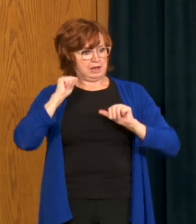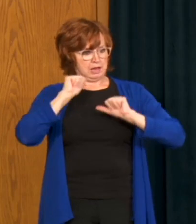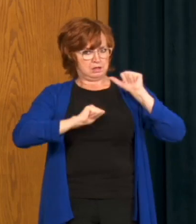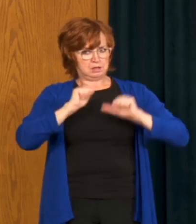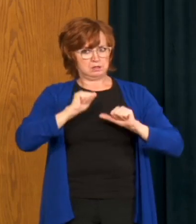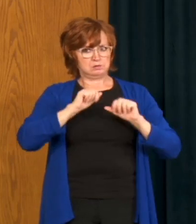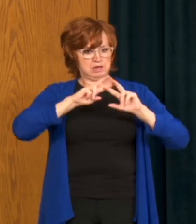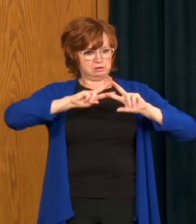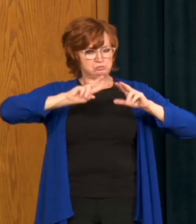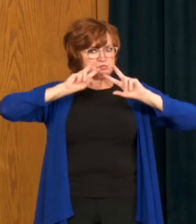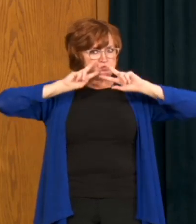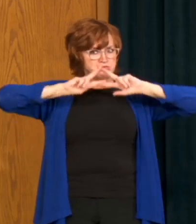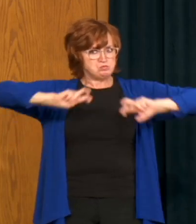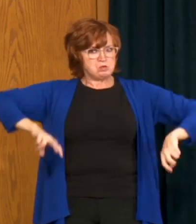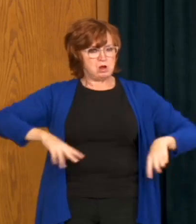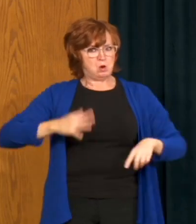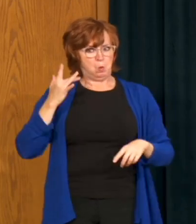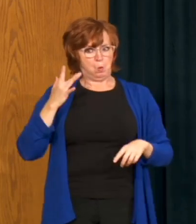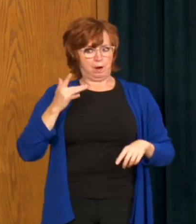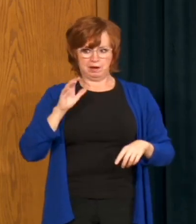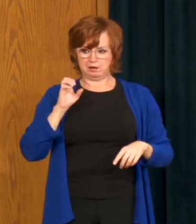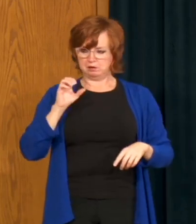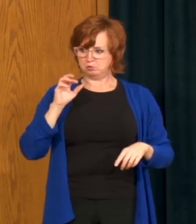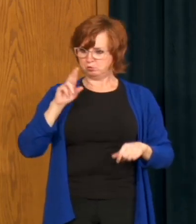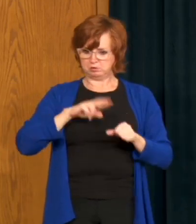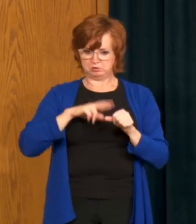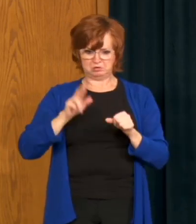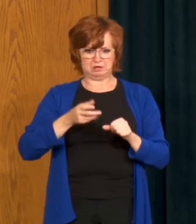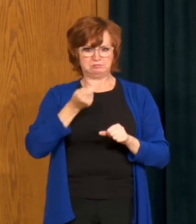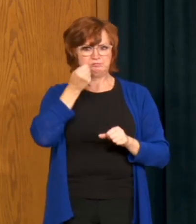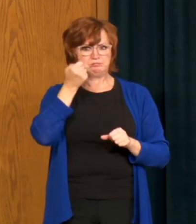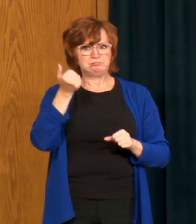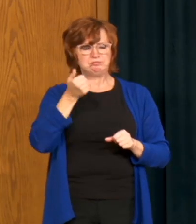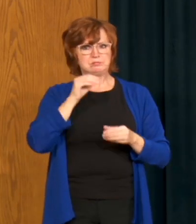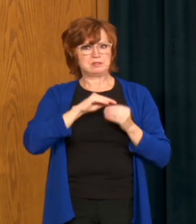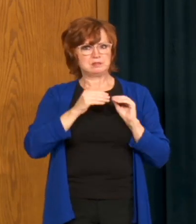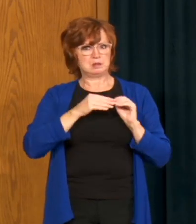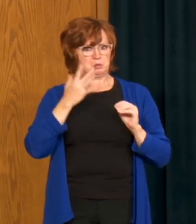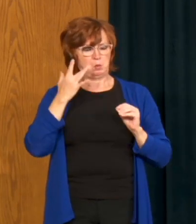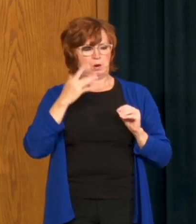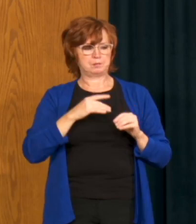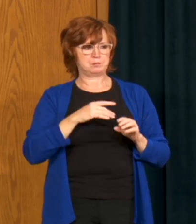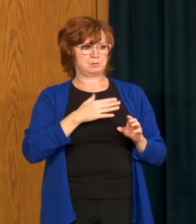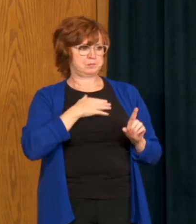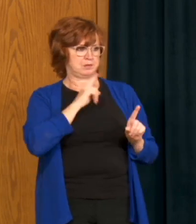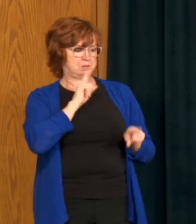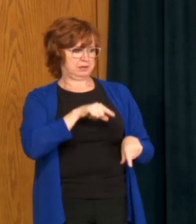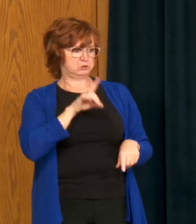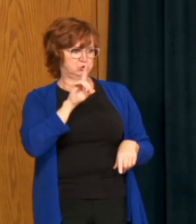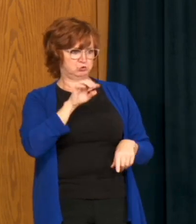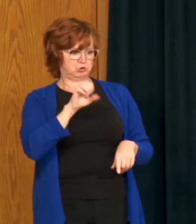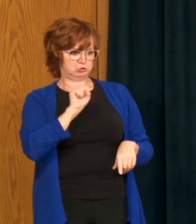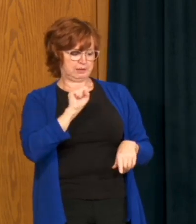elsewhere? Yeah, so first of all, in general terms, and I'll just say this at a very high